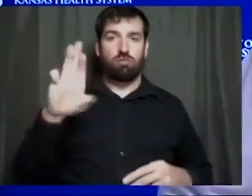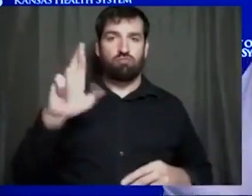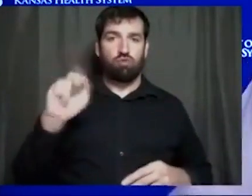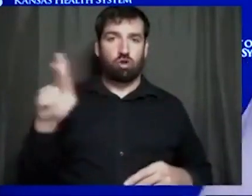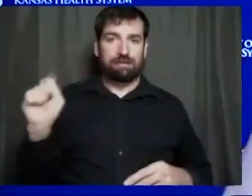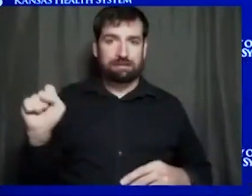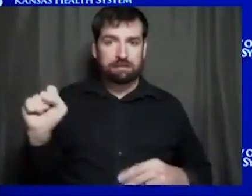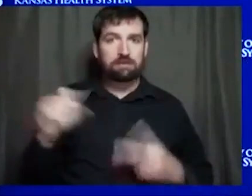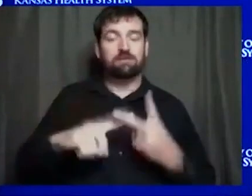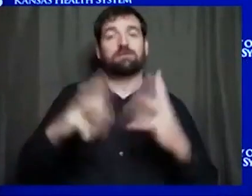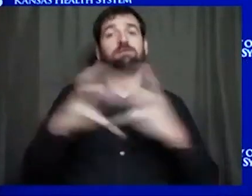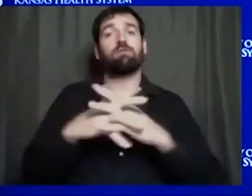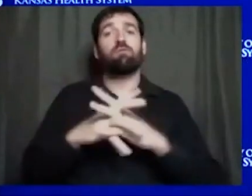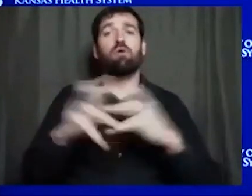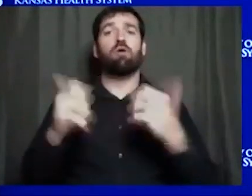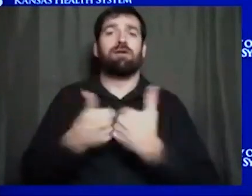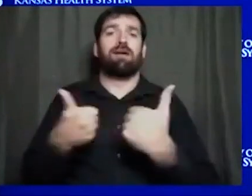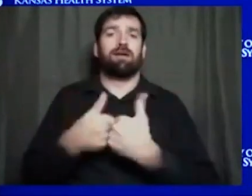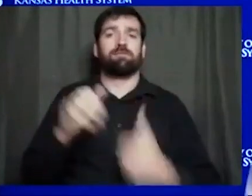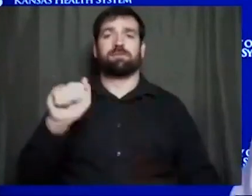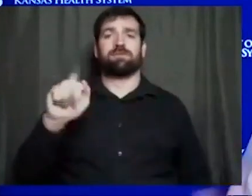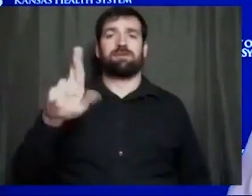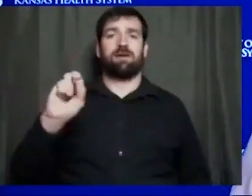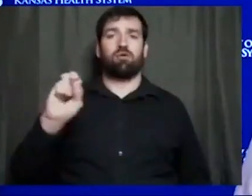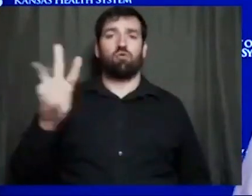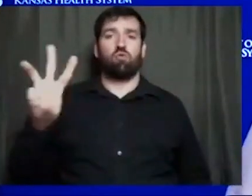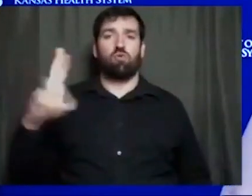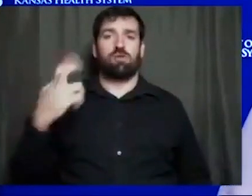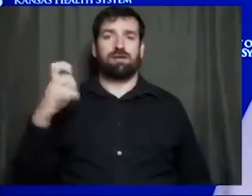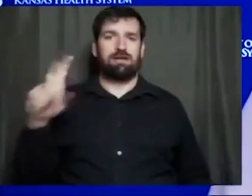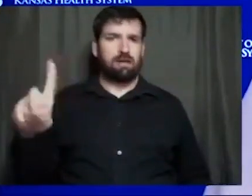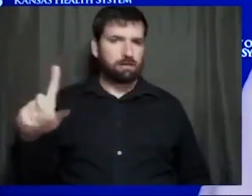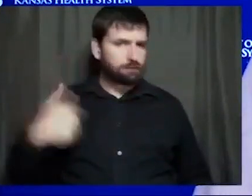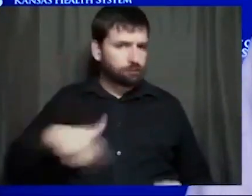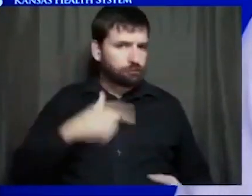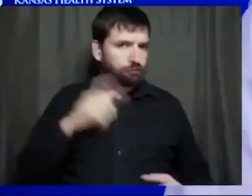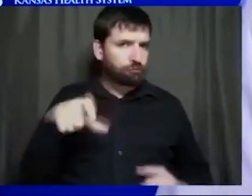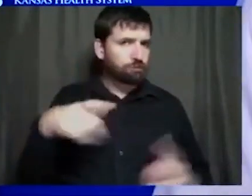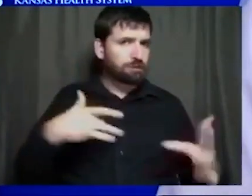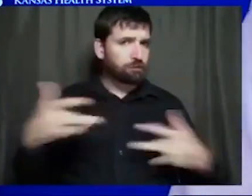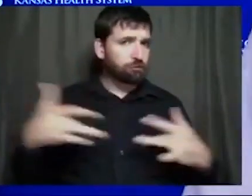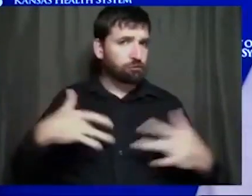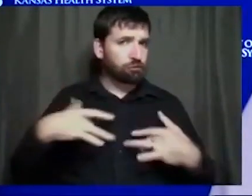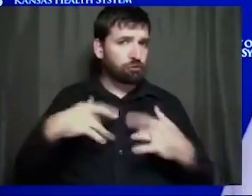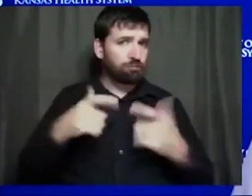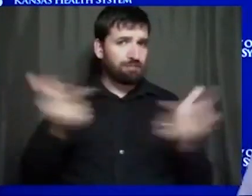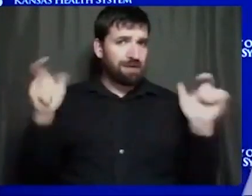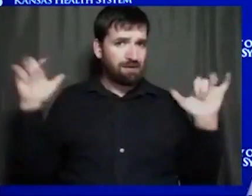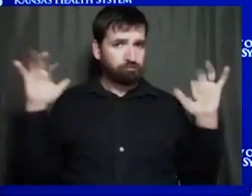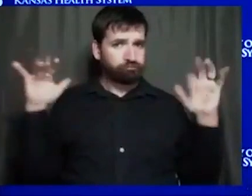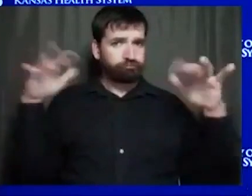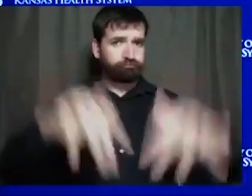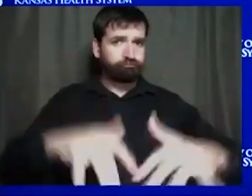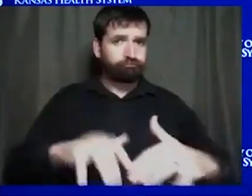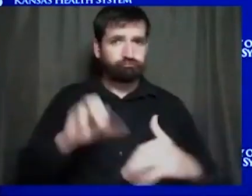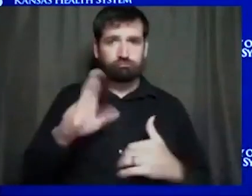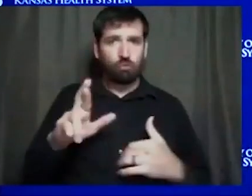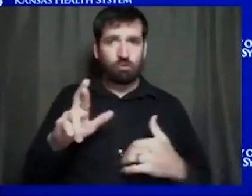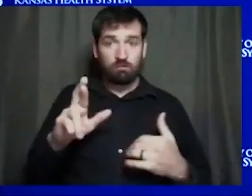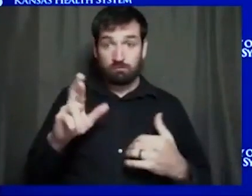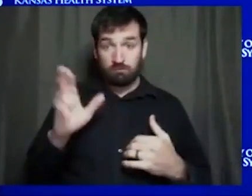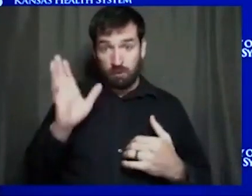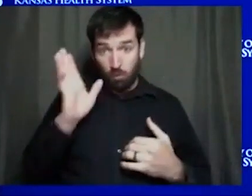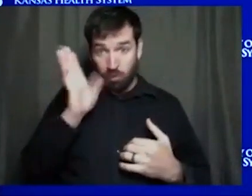Arrowhead. How concerned should we be about these large gatherings coming into town? And when, or, you know, really, if will we see